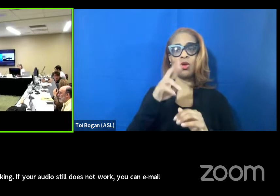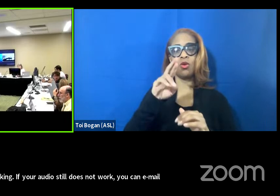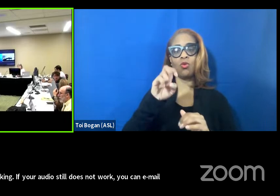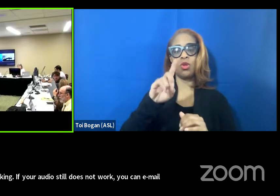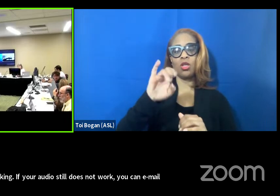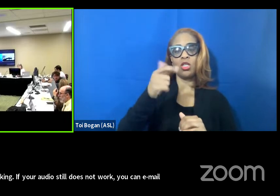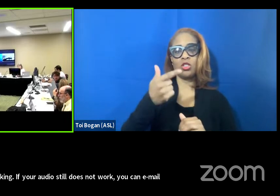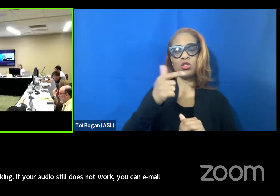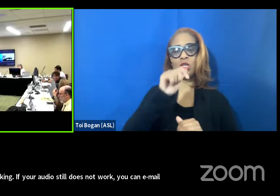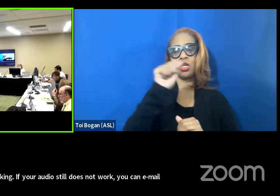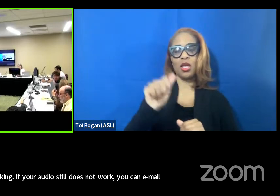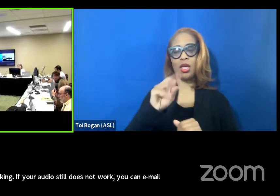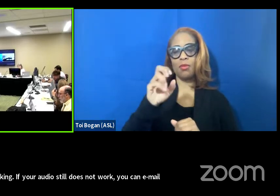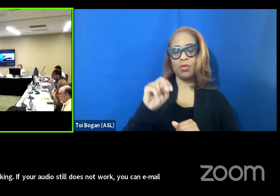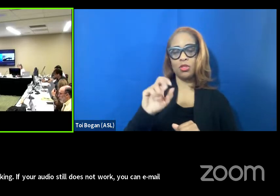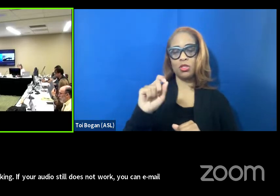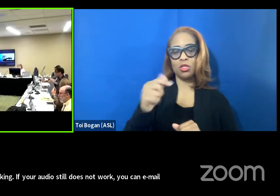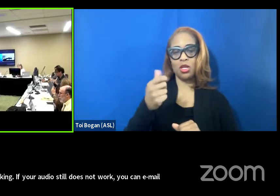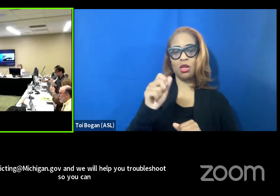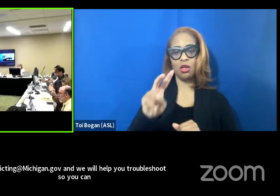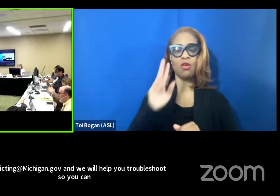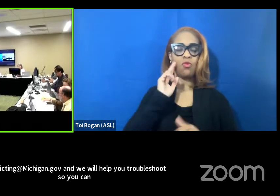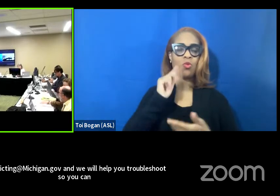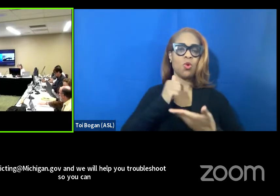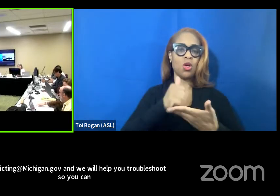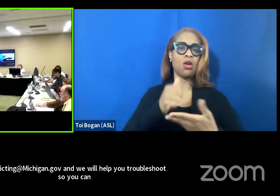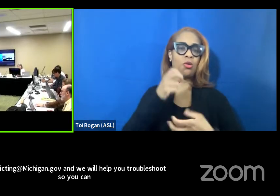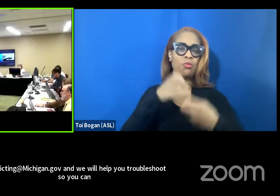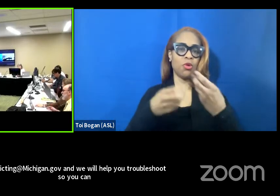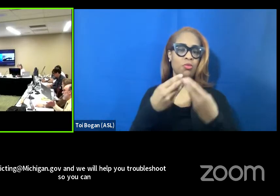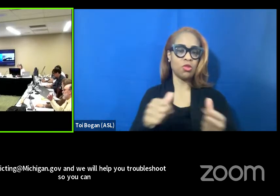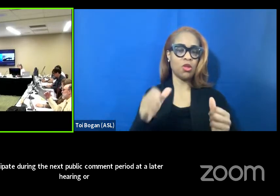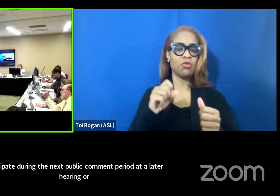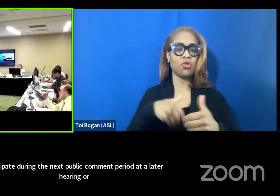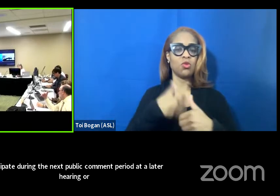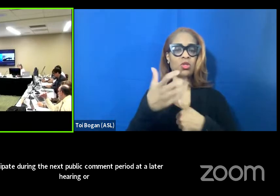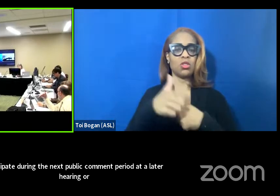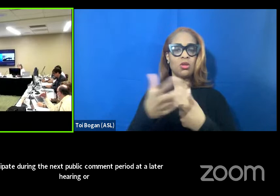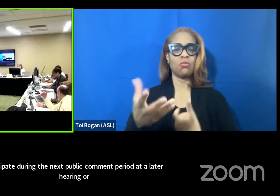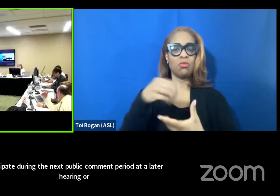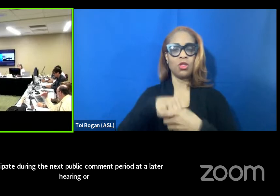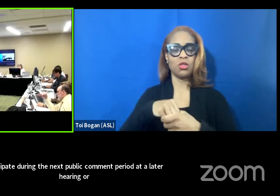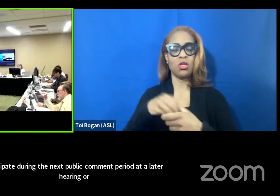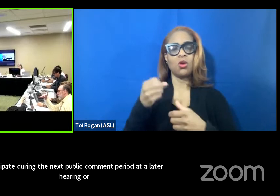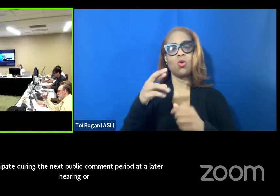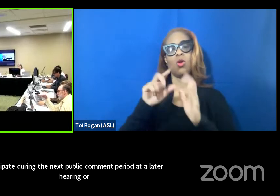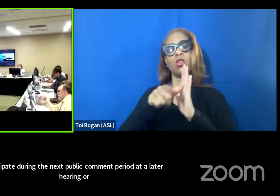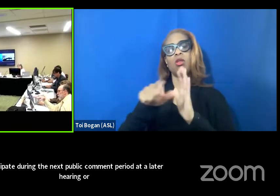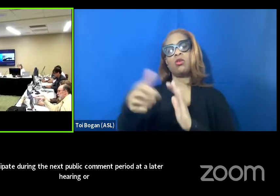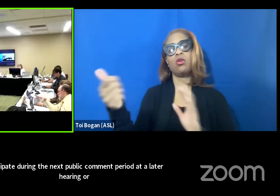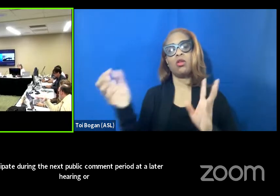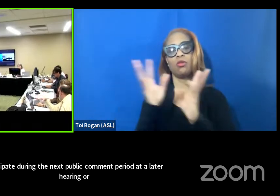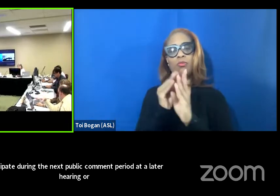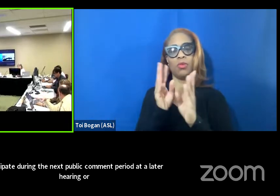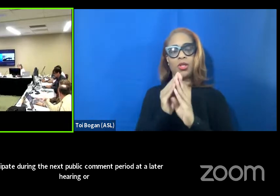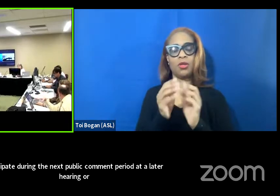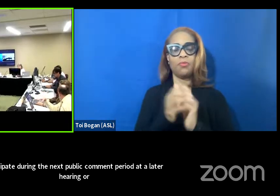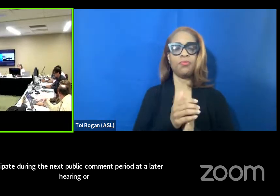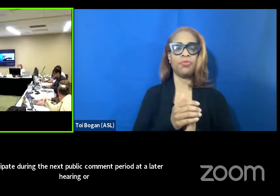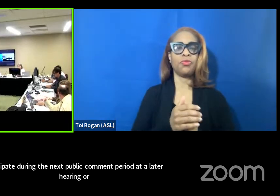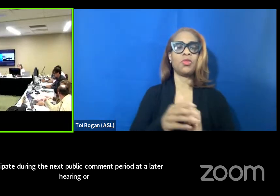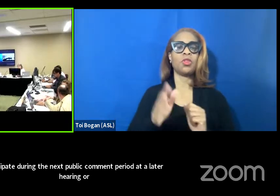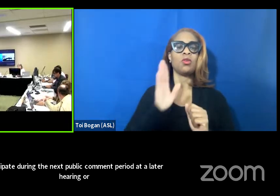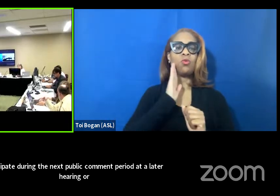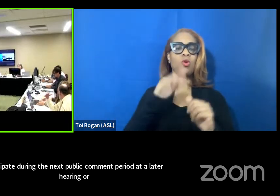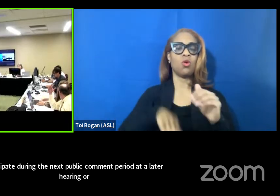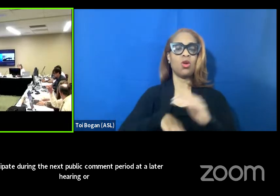michigan.gov and we will help you troubleshoot so you can participate during the next public comment period or at a later hearing or meeting you will have one minute